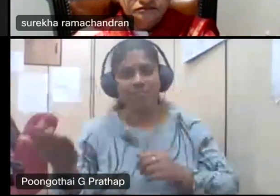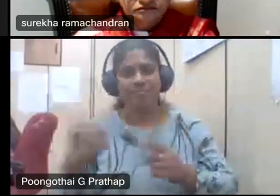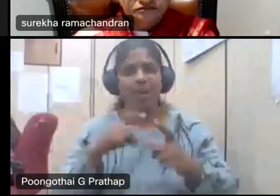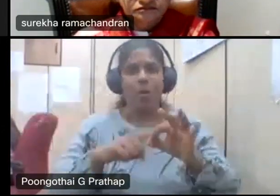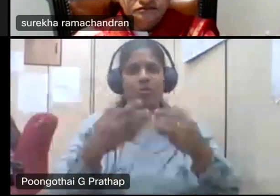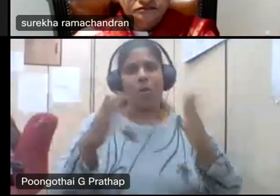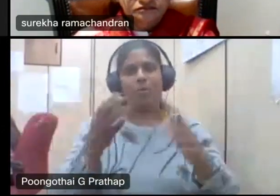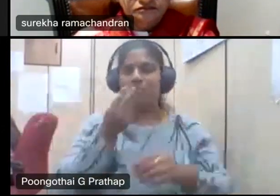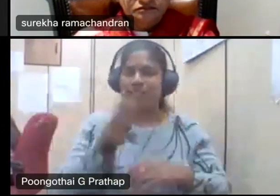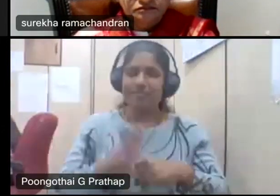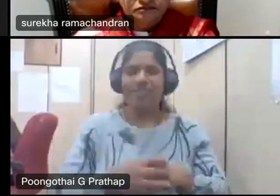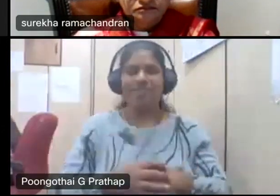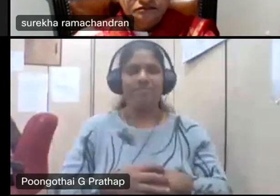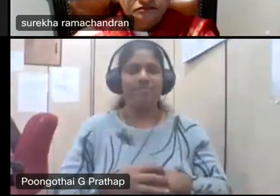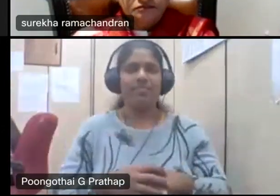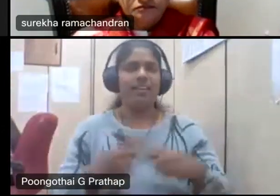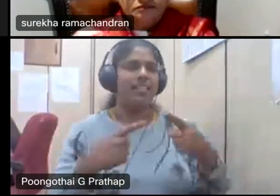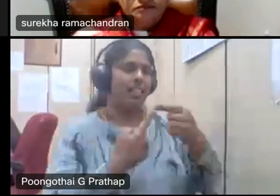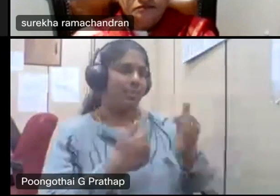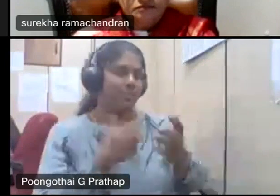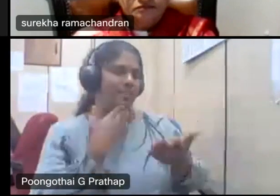Thank you, ma'am. We're starting with this.